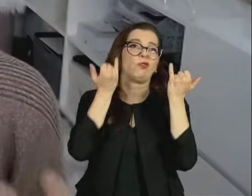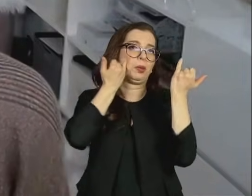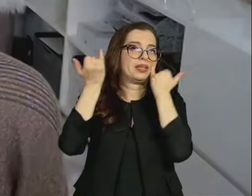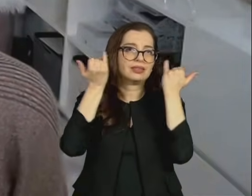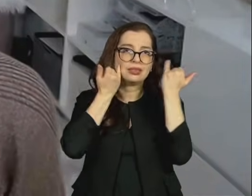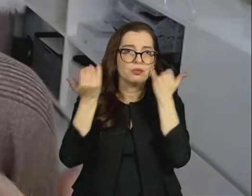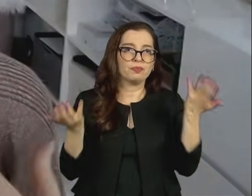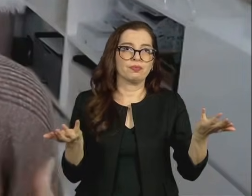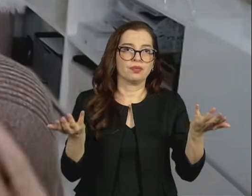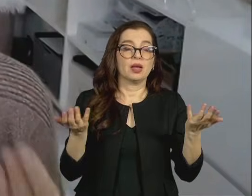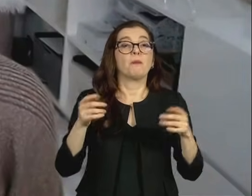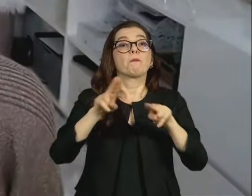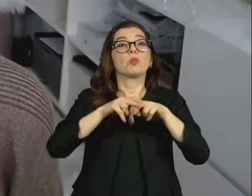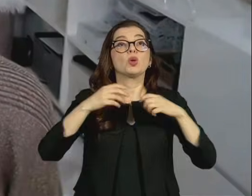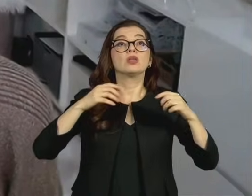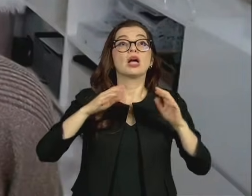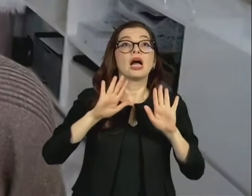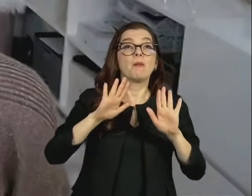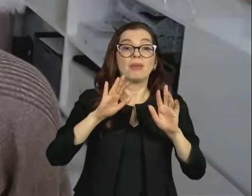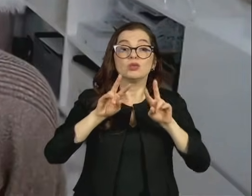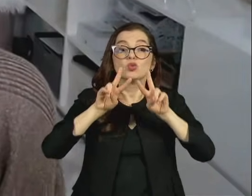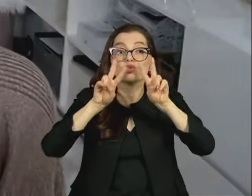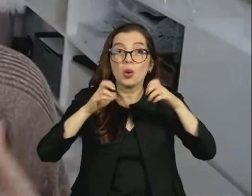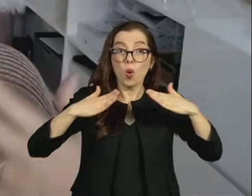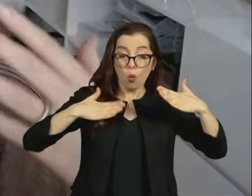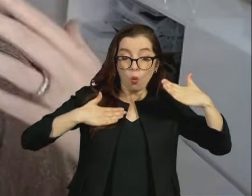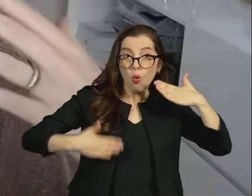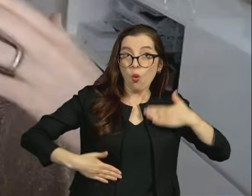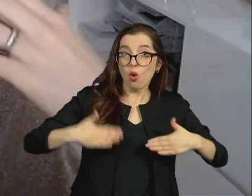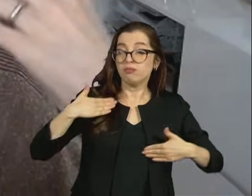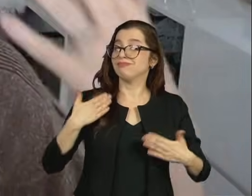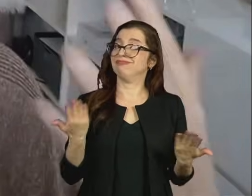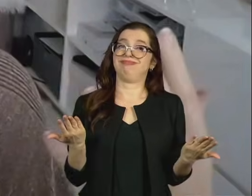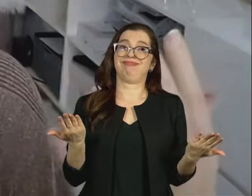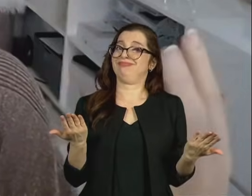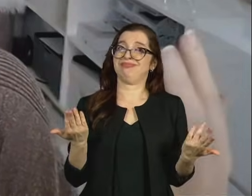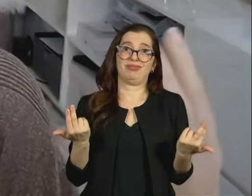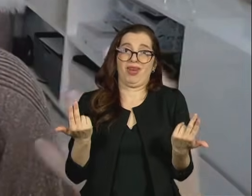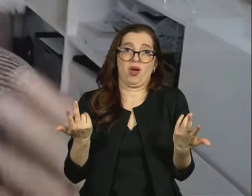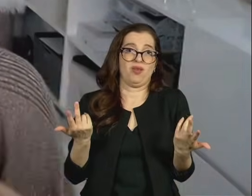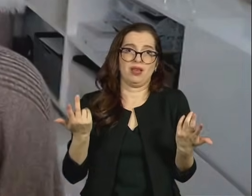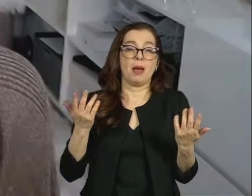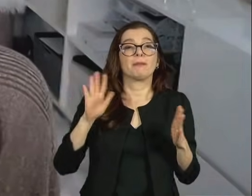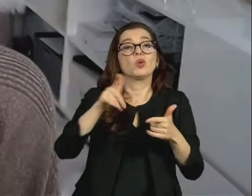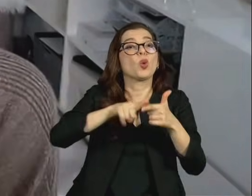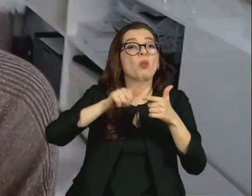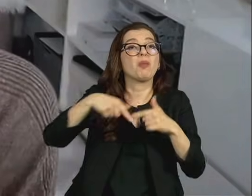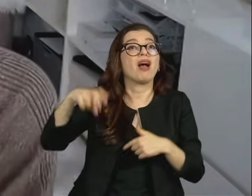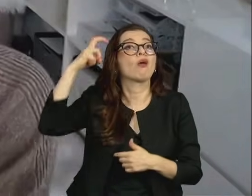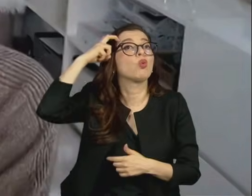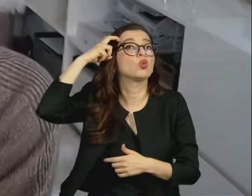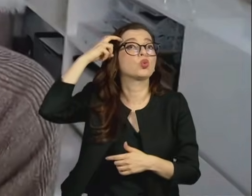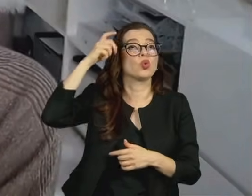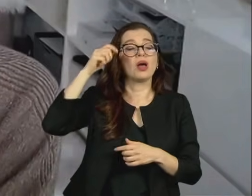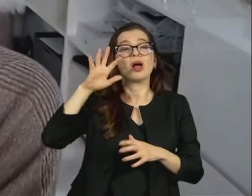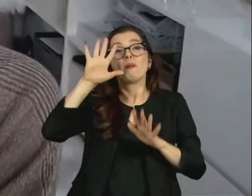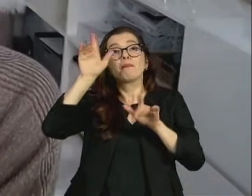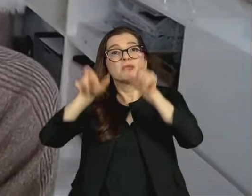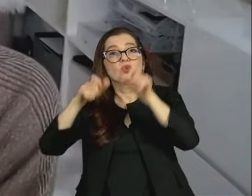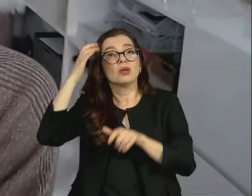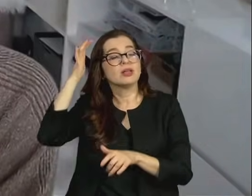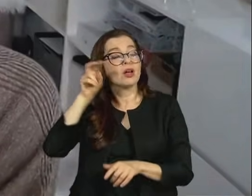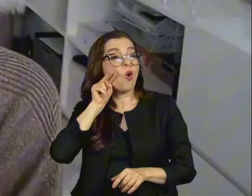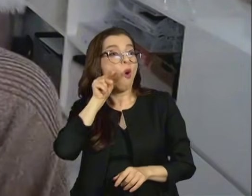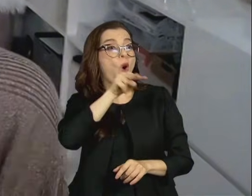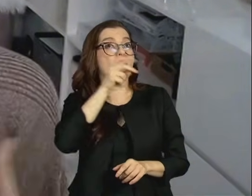us anything about their own physiology. So I think there's a problem with culture in general. There's a problem in the medical